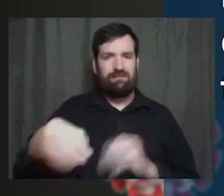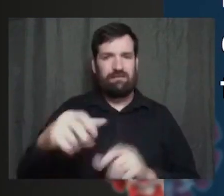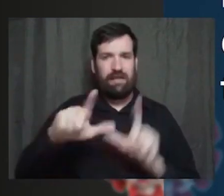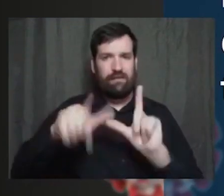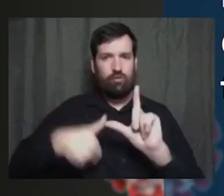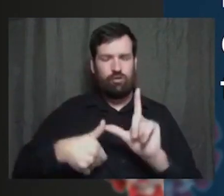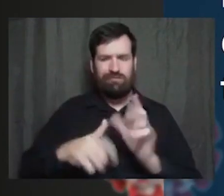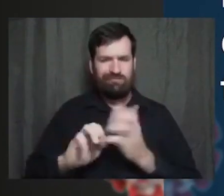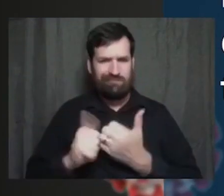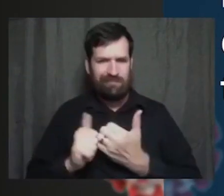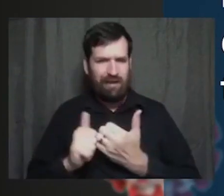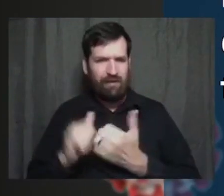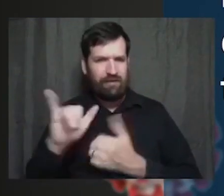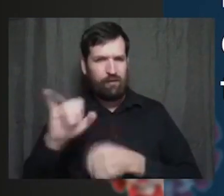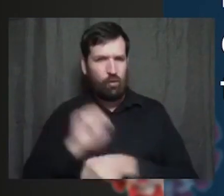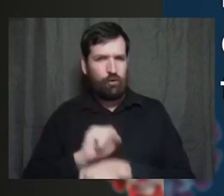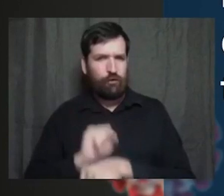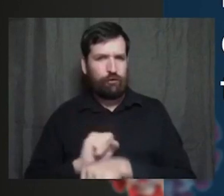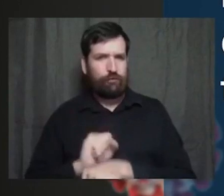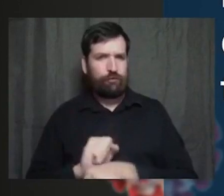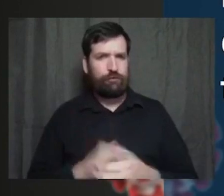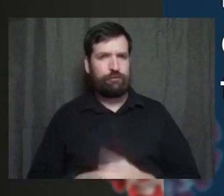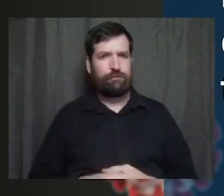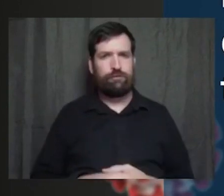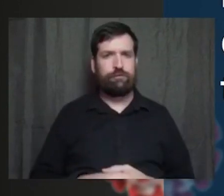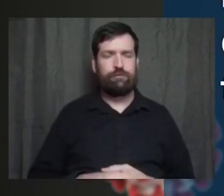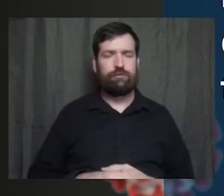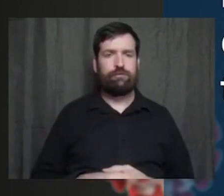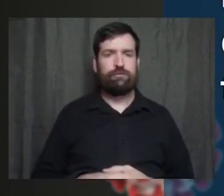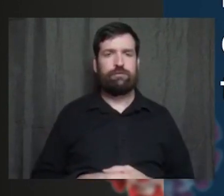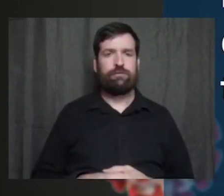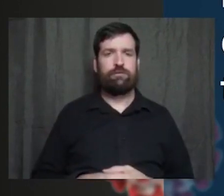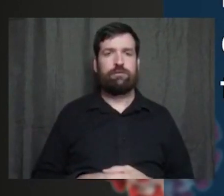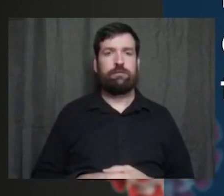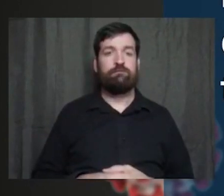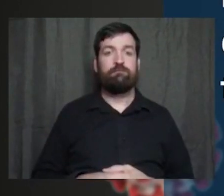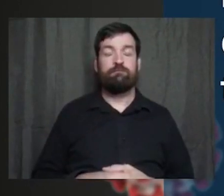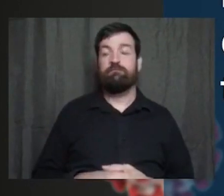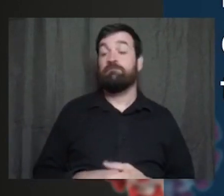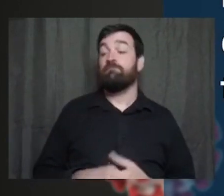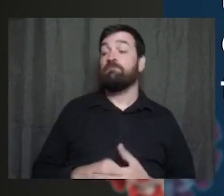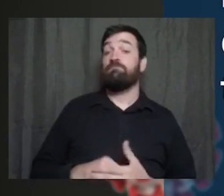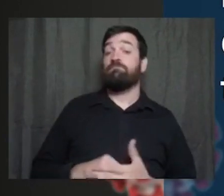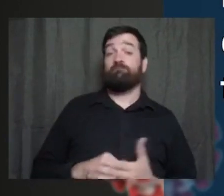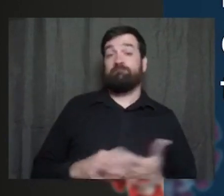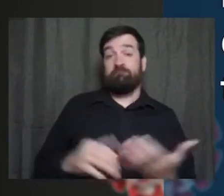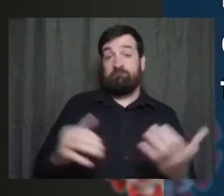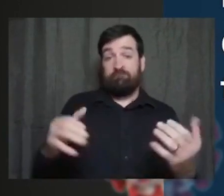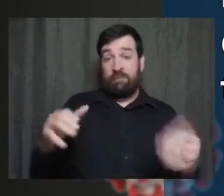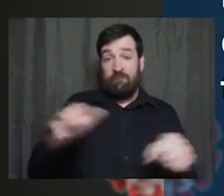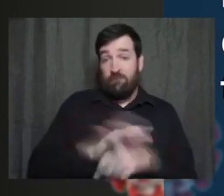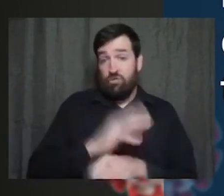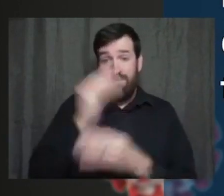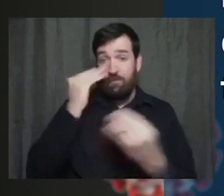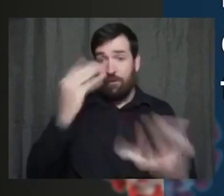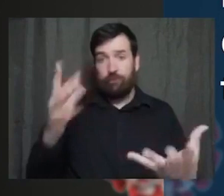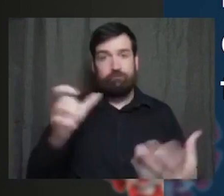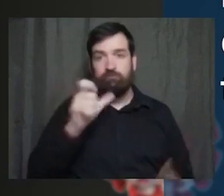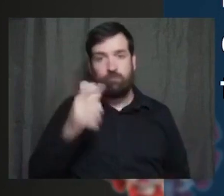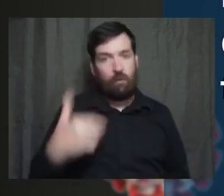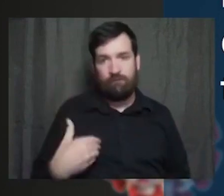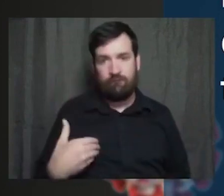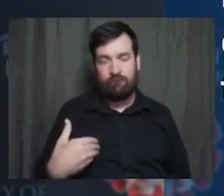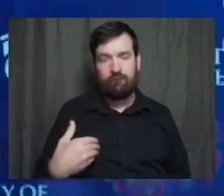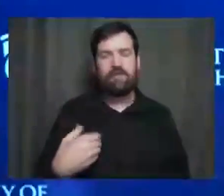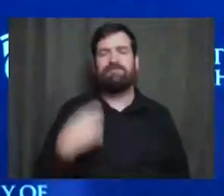are expiration dates set? I don't have all the information on when and how, but I think they just extended the